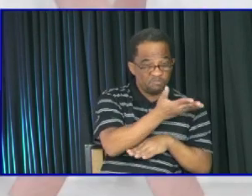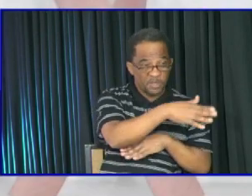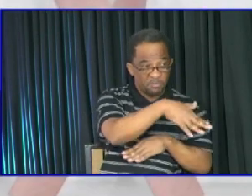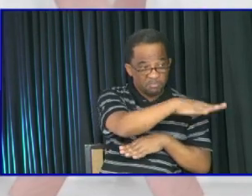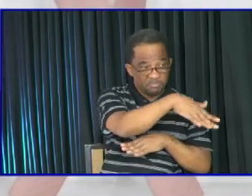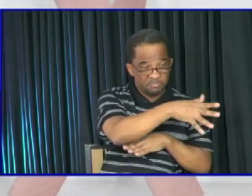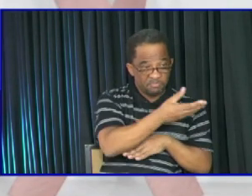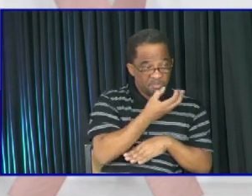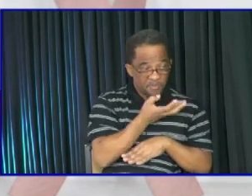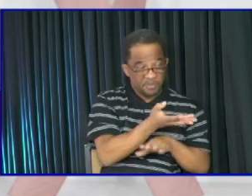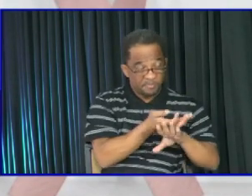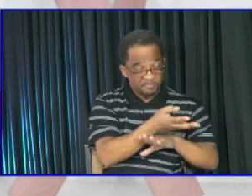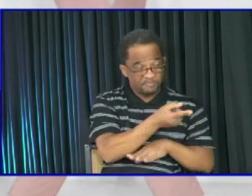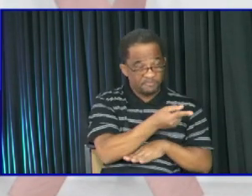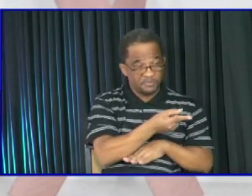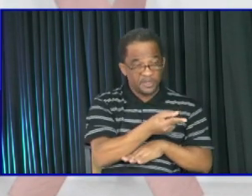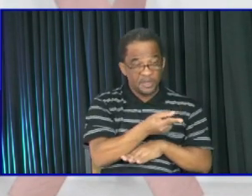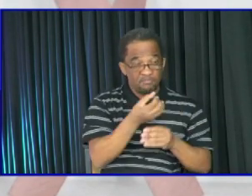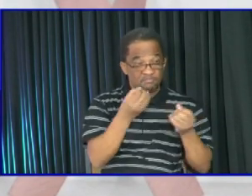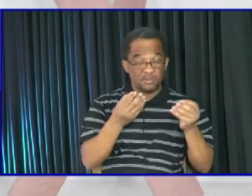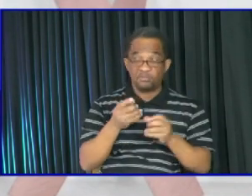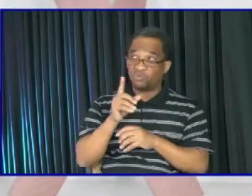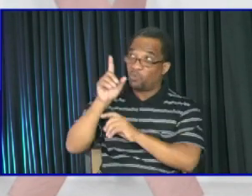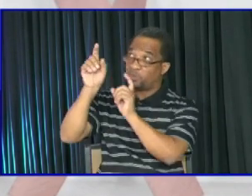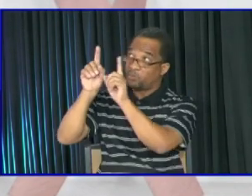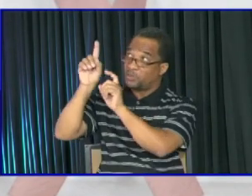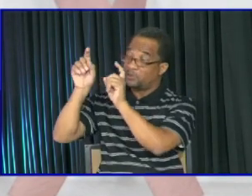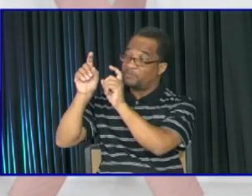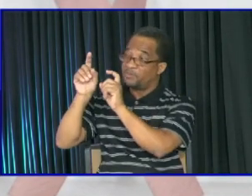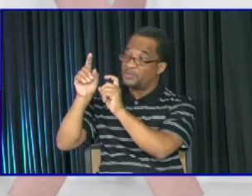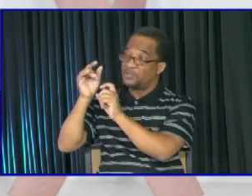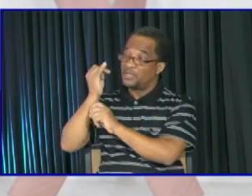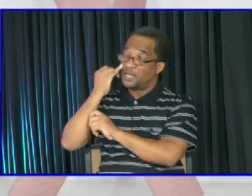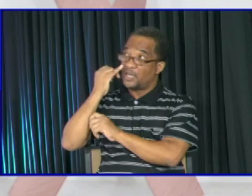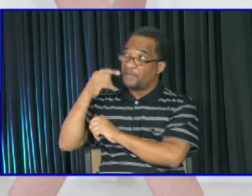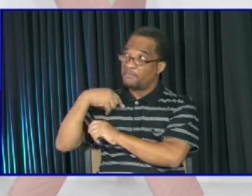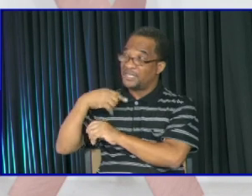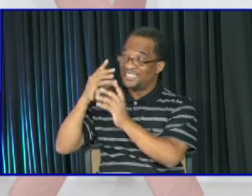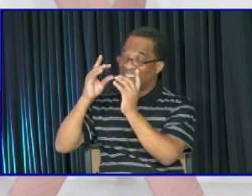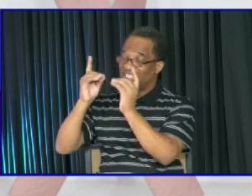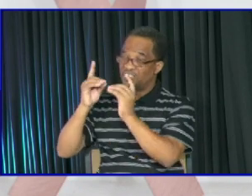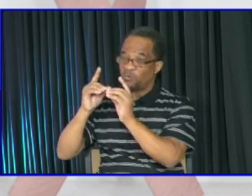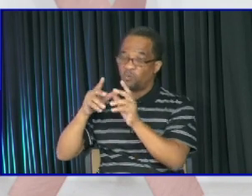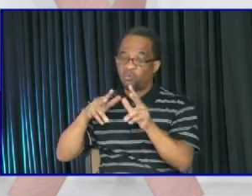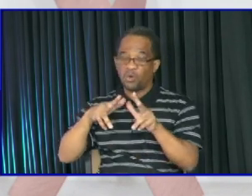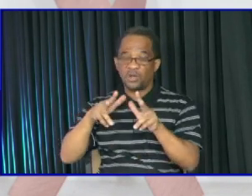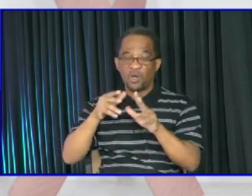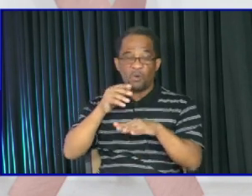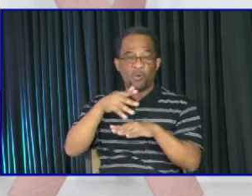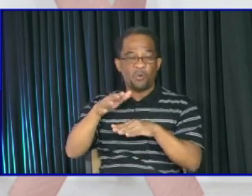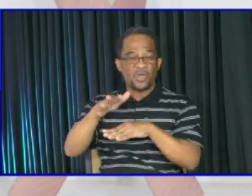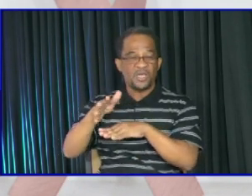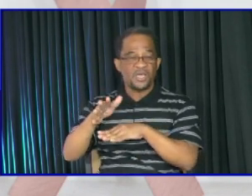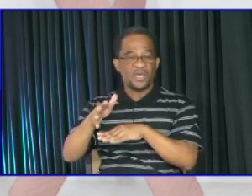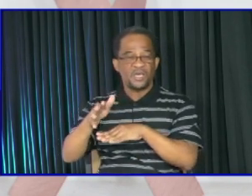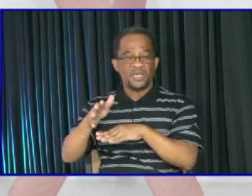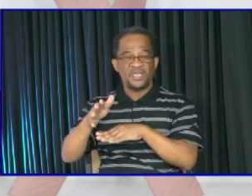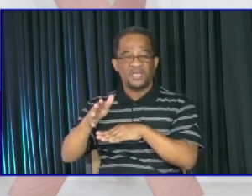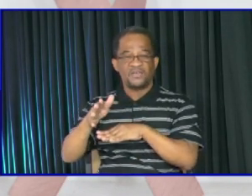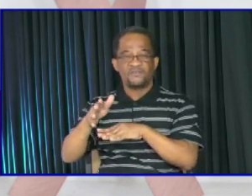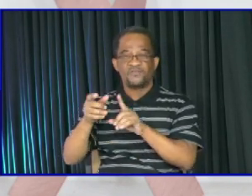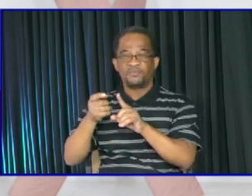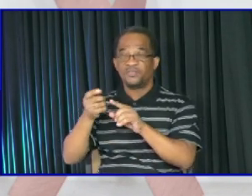are questioning what will happen to them when they walk away from the things that you have impressed on their